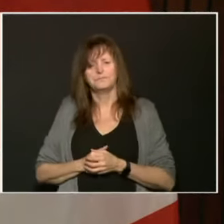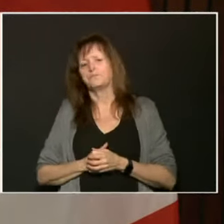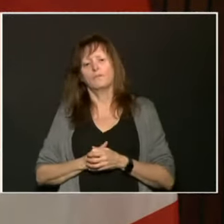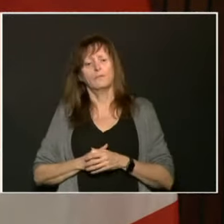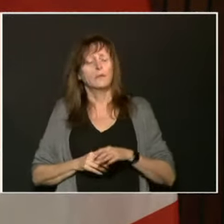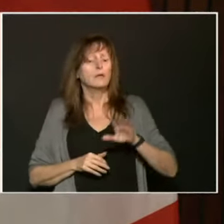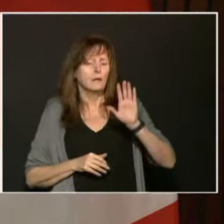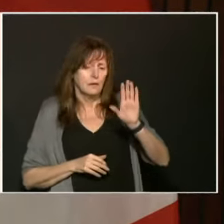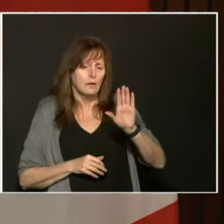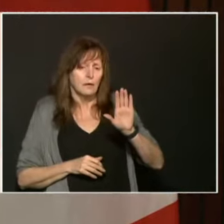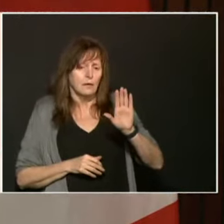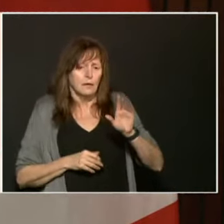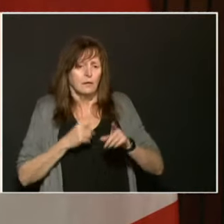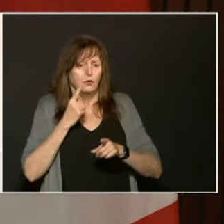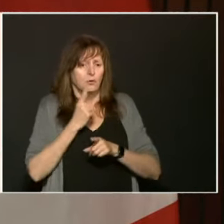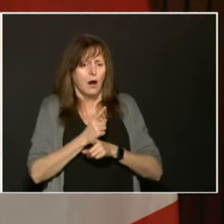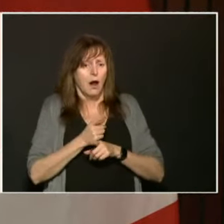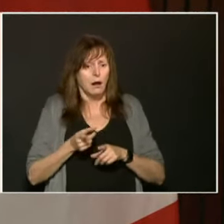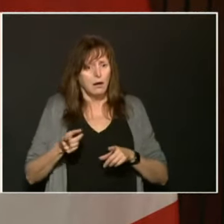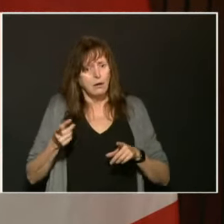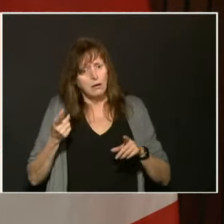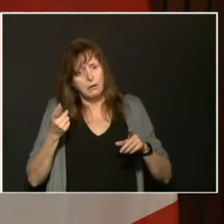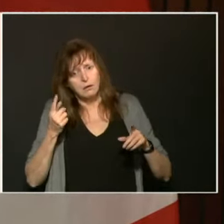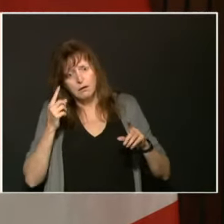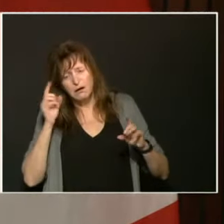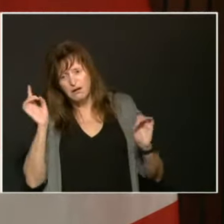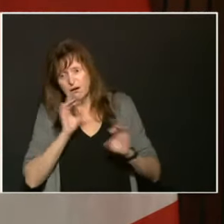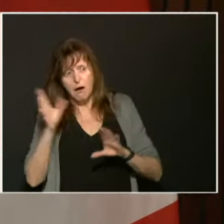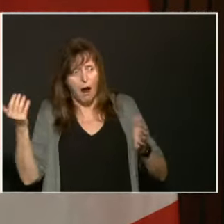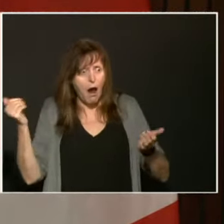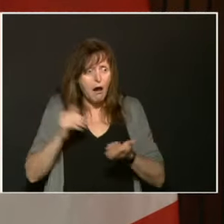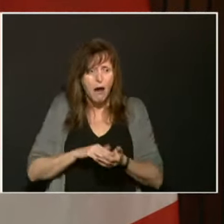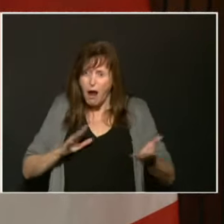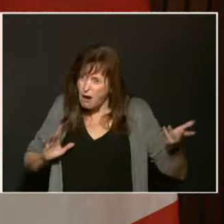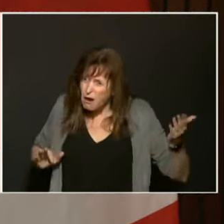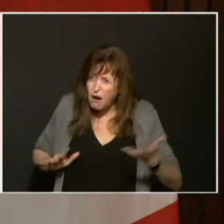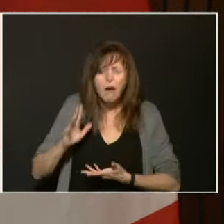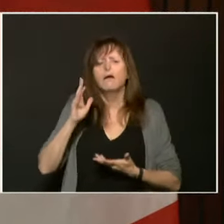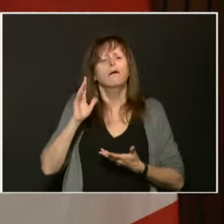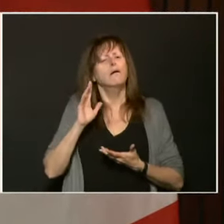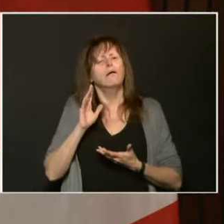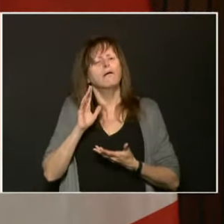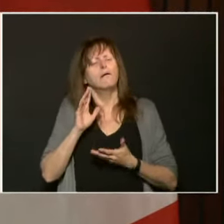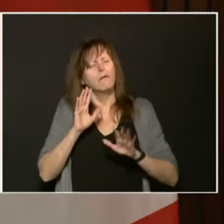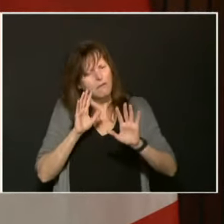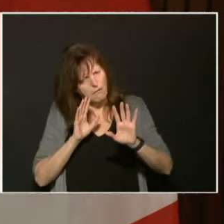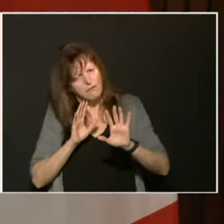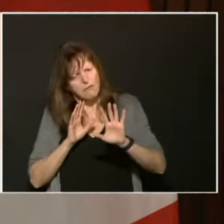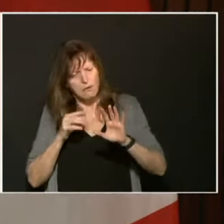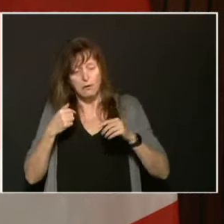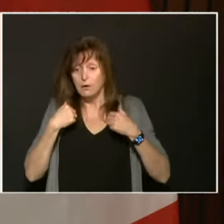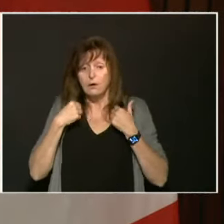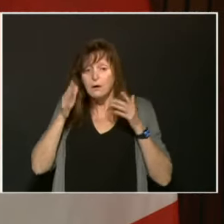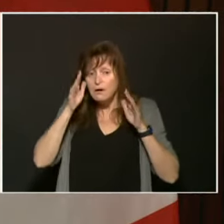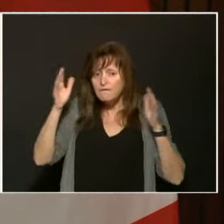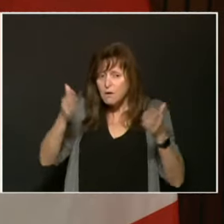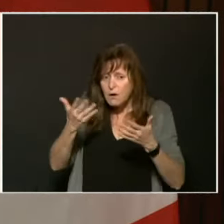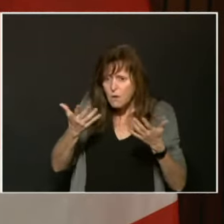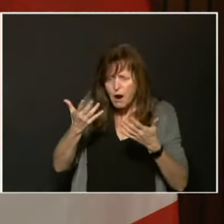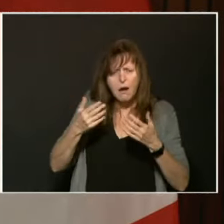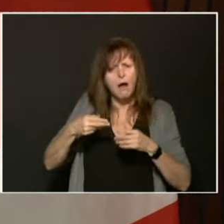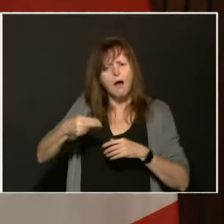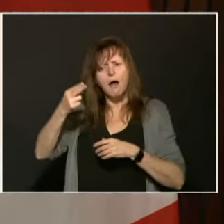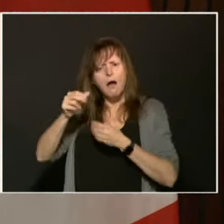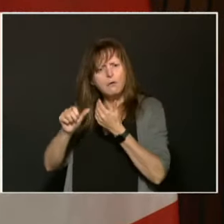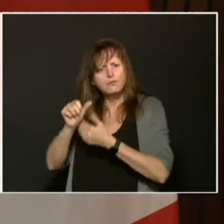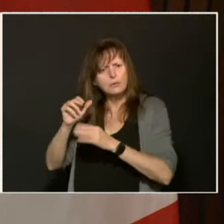follow, really continue a high-risk community-focused vaccination strategy, to do that really quickly and